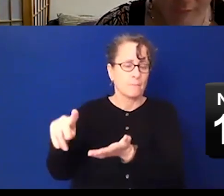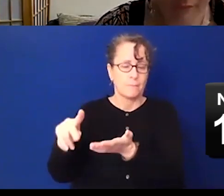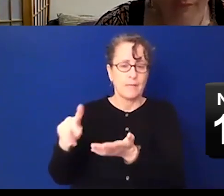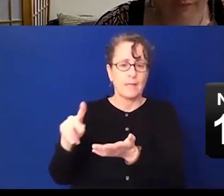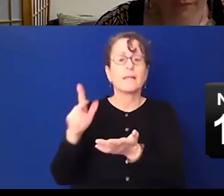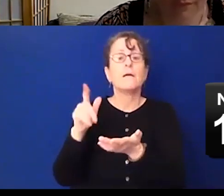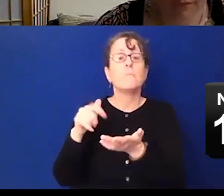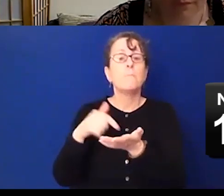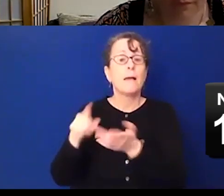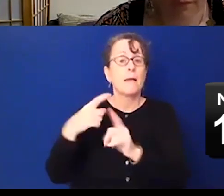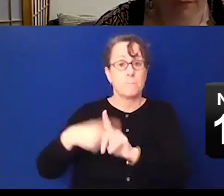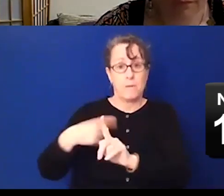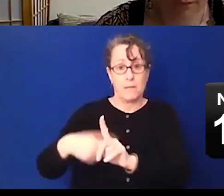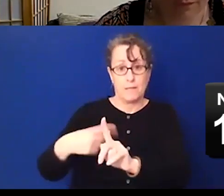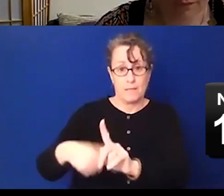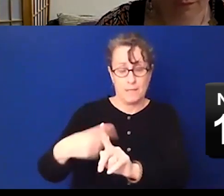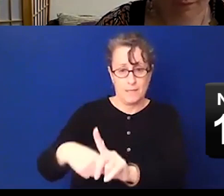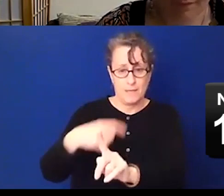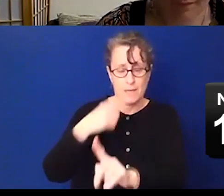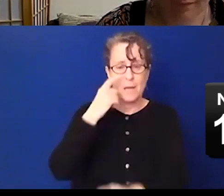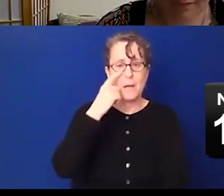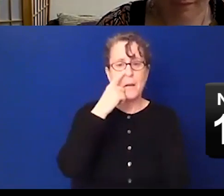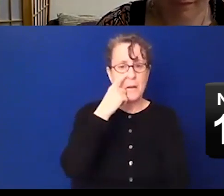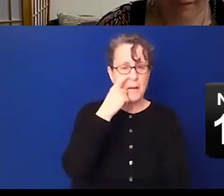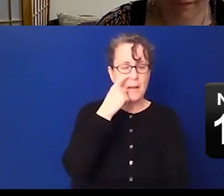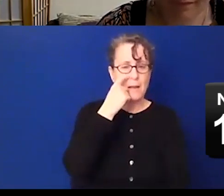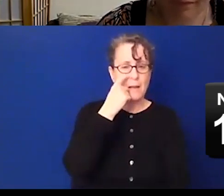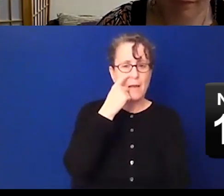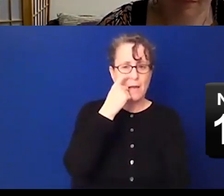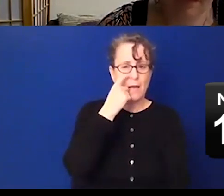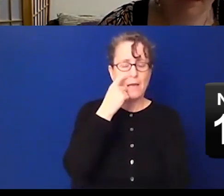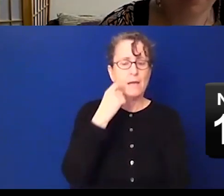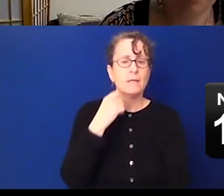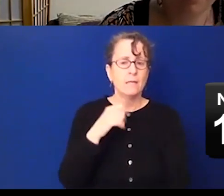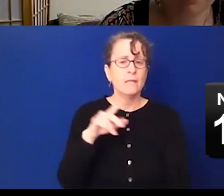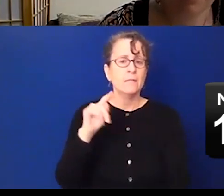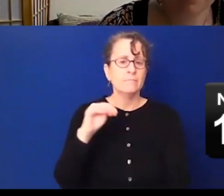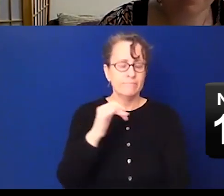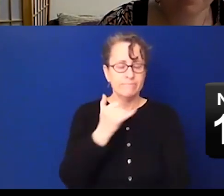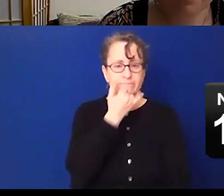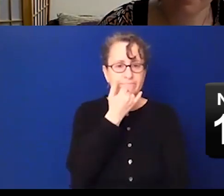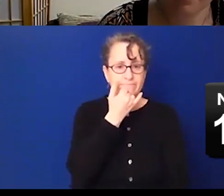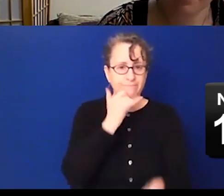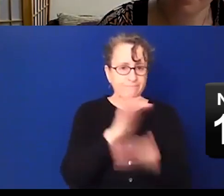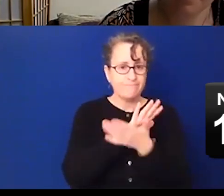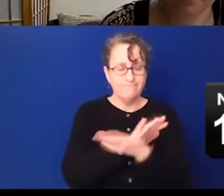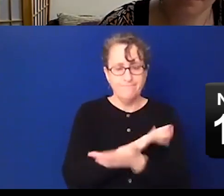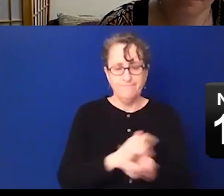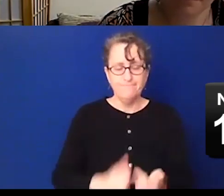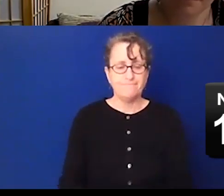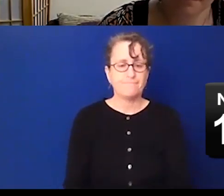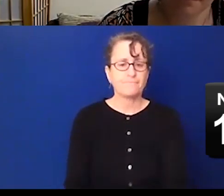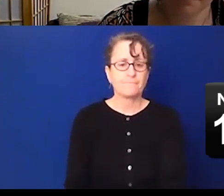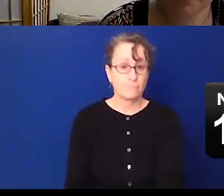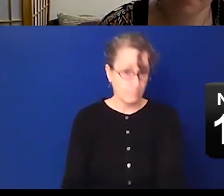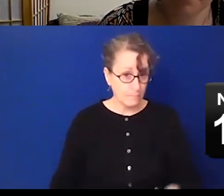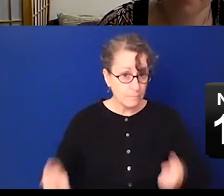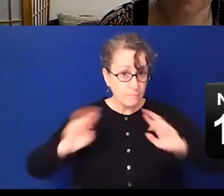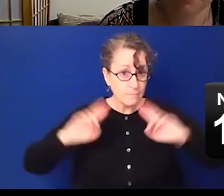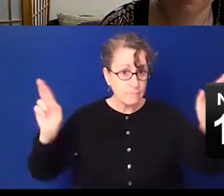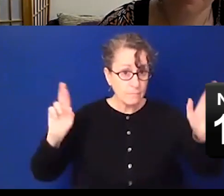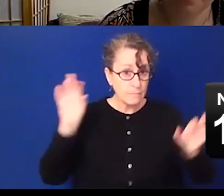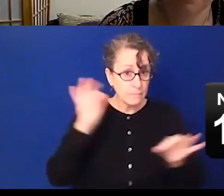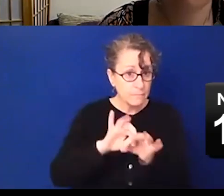Have you found that? Oh, yes. Thank you. I was on the wrong document. Sorry. Are we ready for a